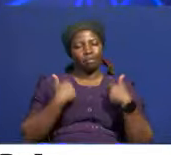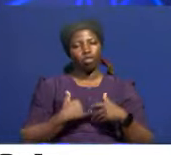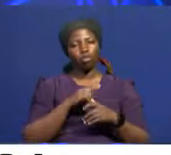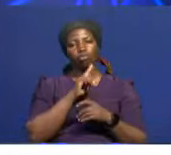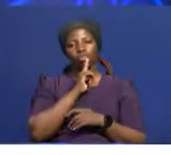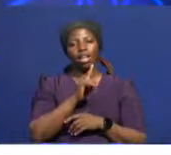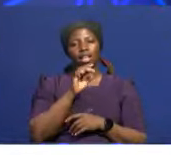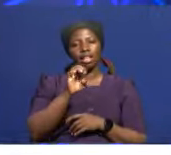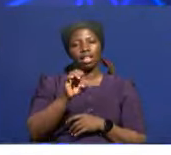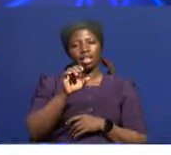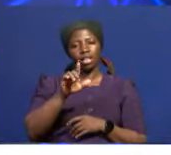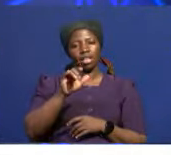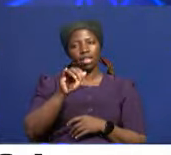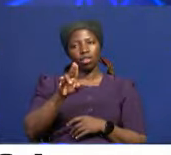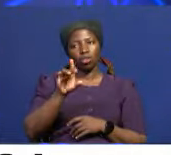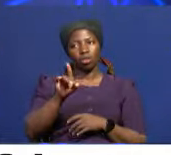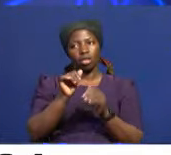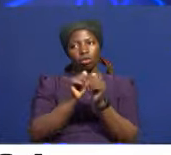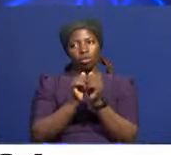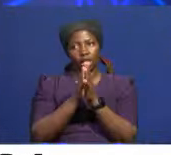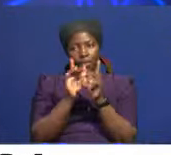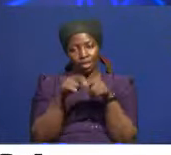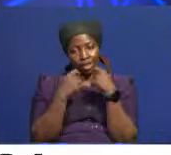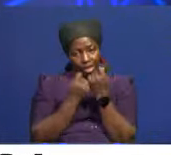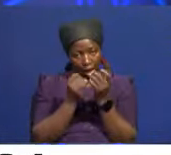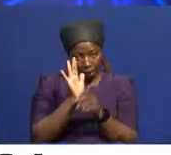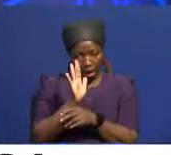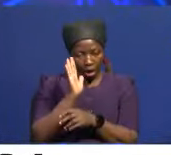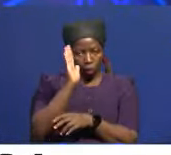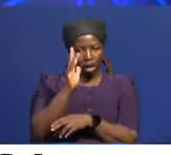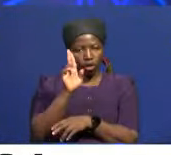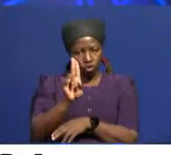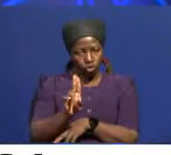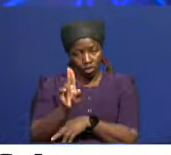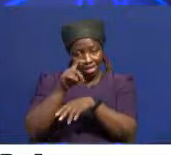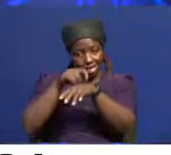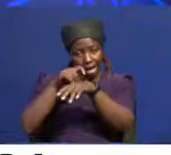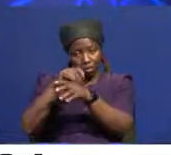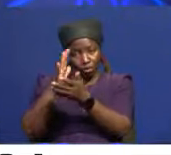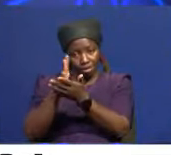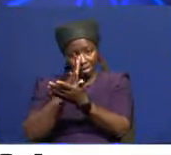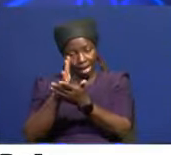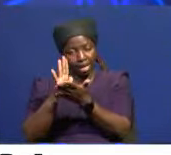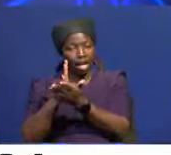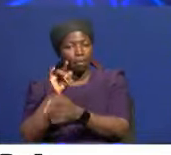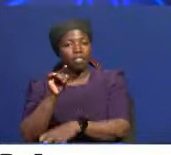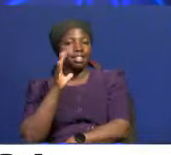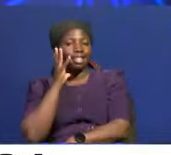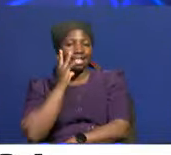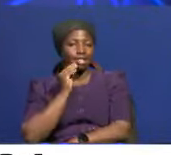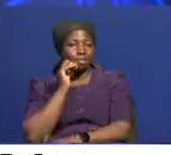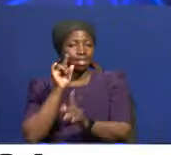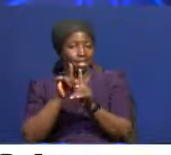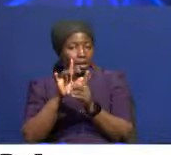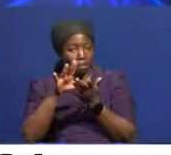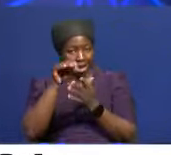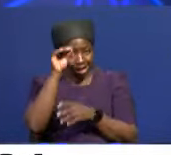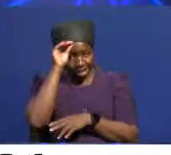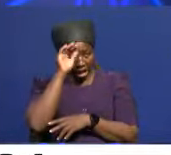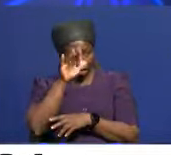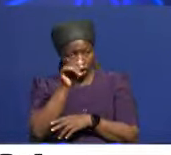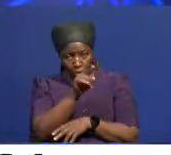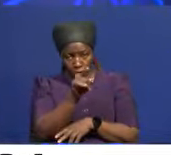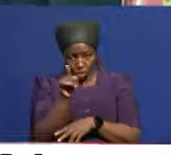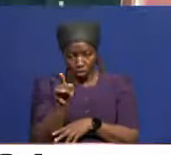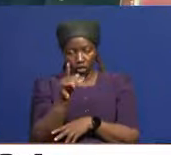Eliud Owalo and his team will take time to share some of these experiences and also learn from those of